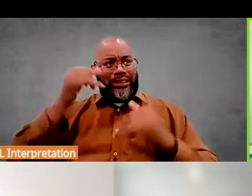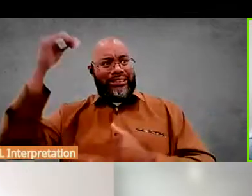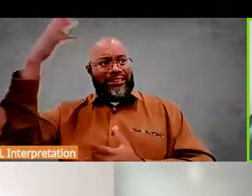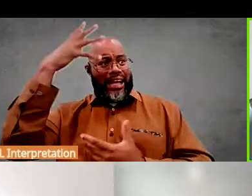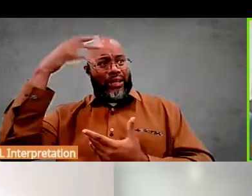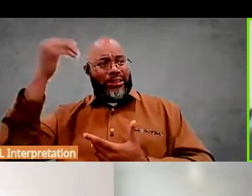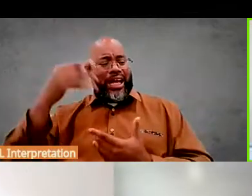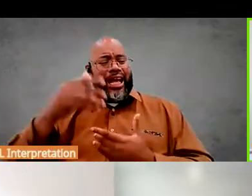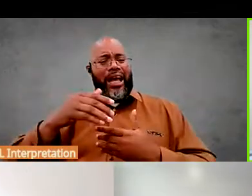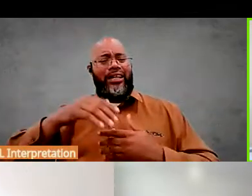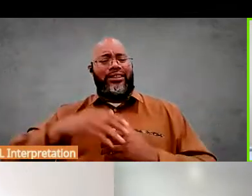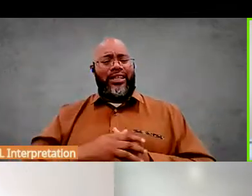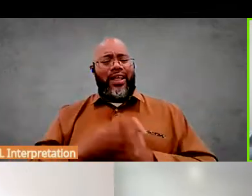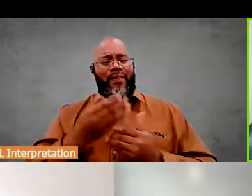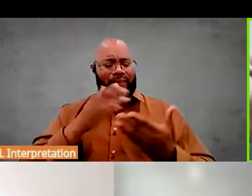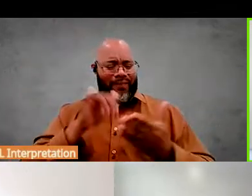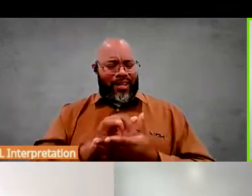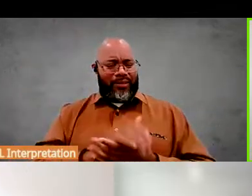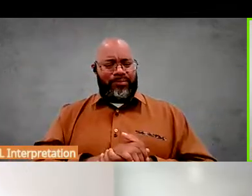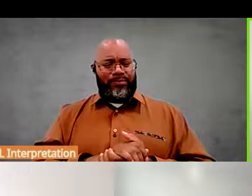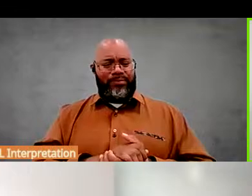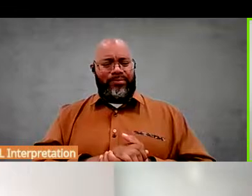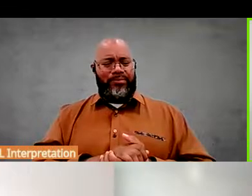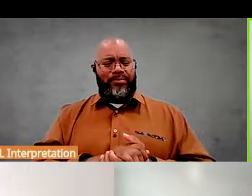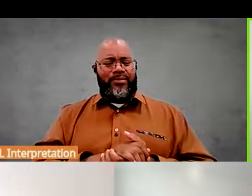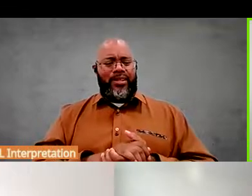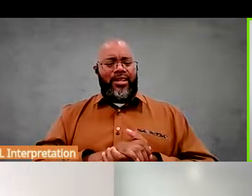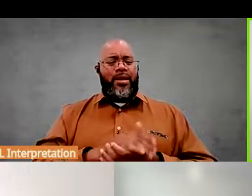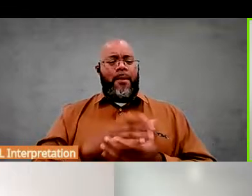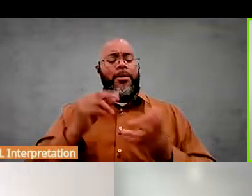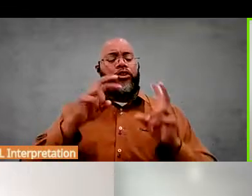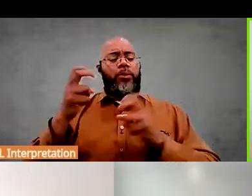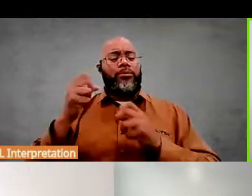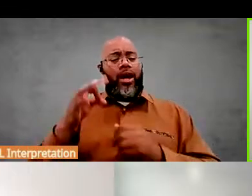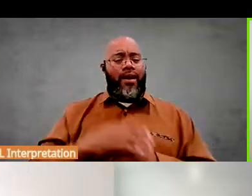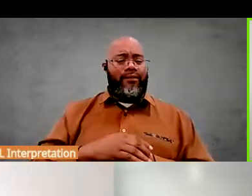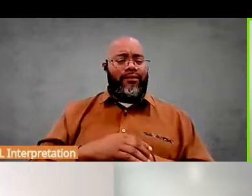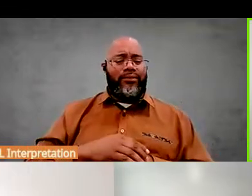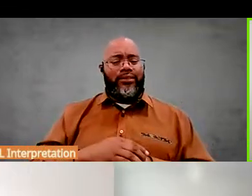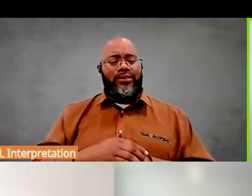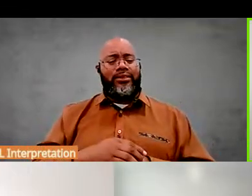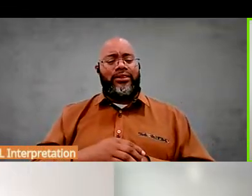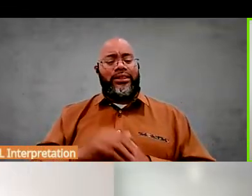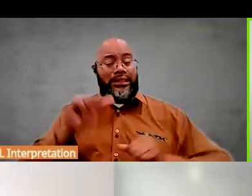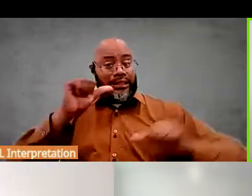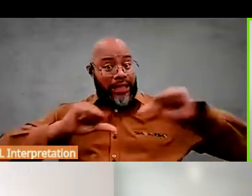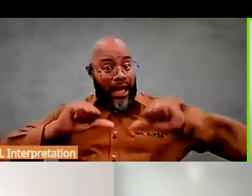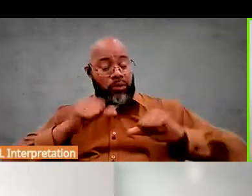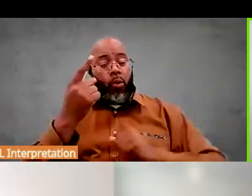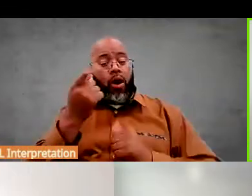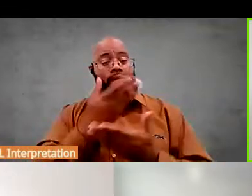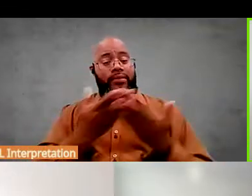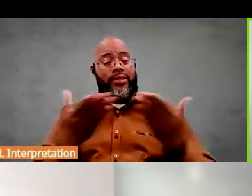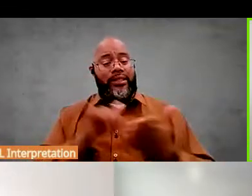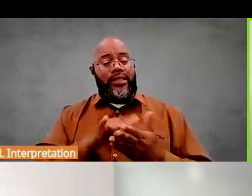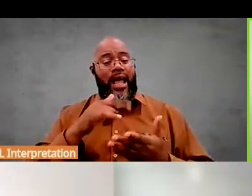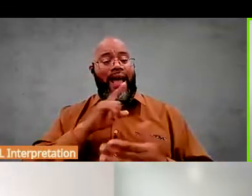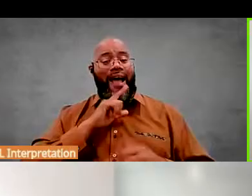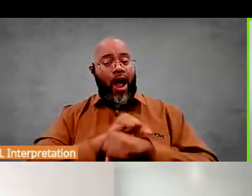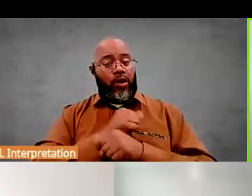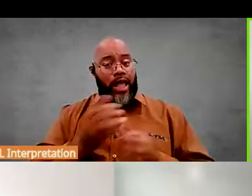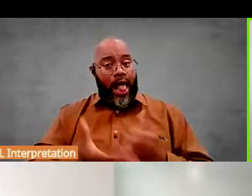out and things like that. That was one side. But in terms of science, one of the things that has actually helped me